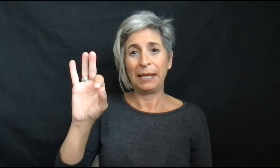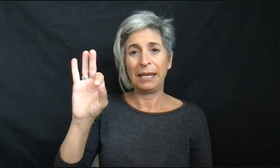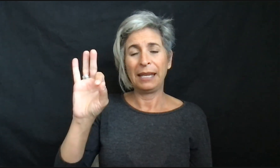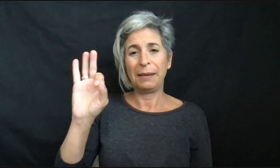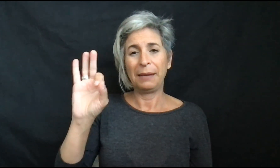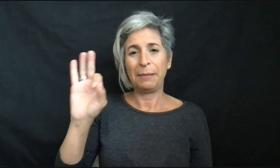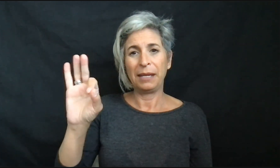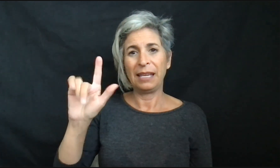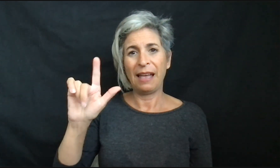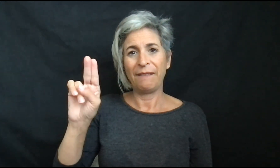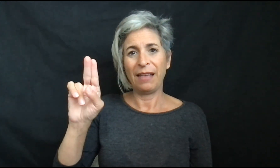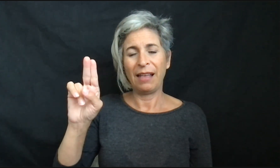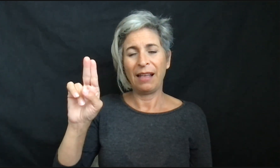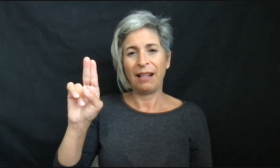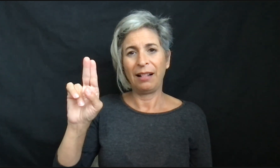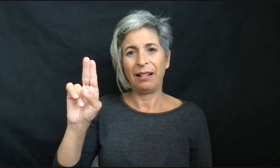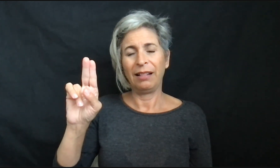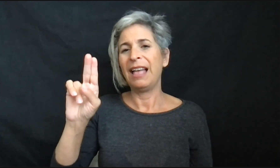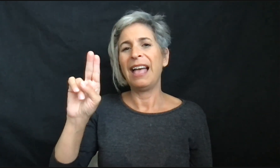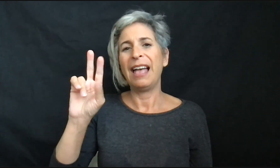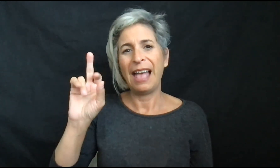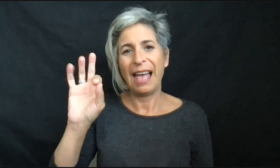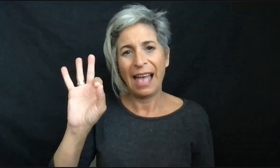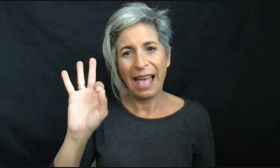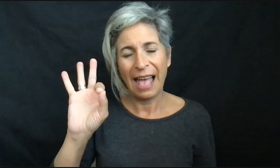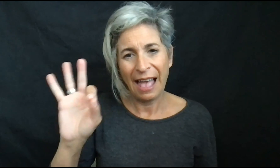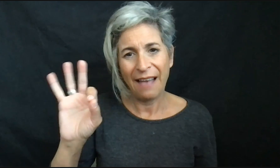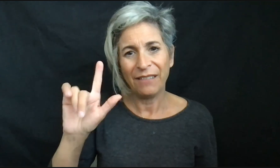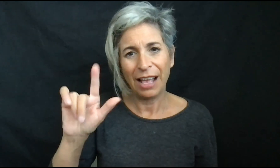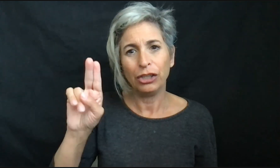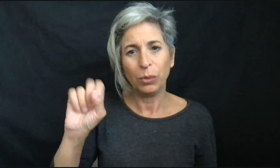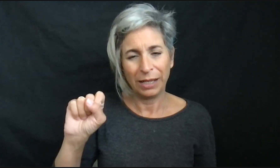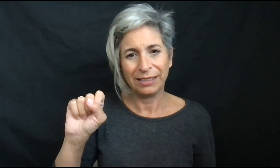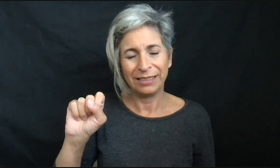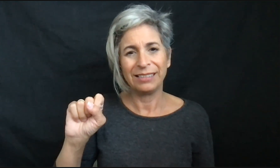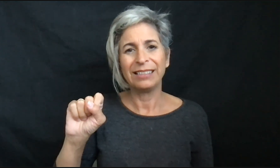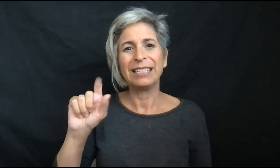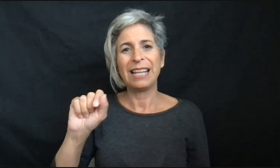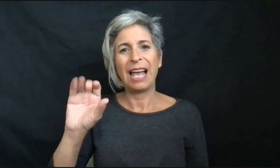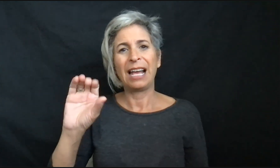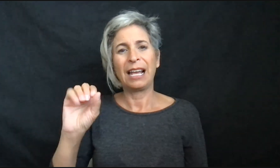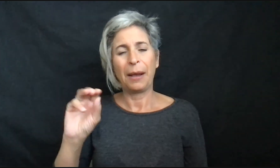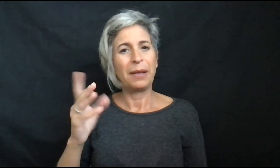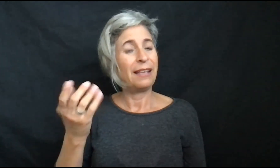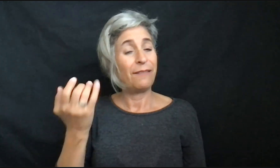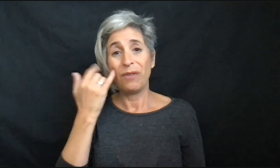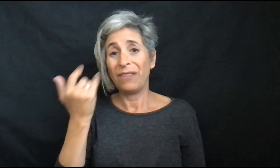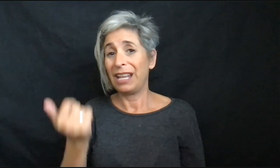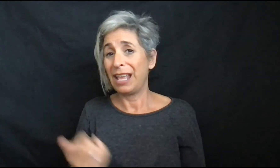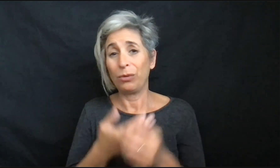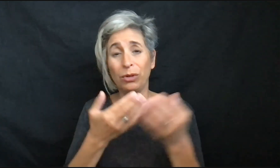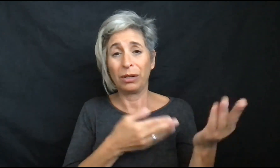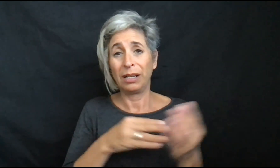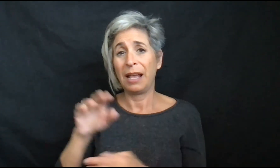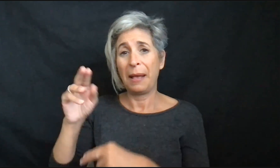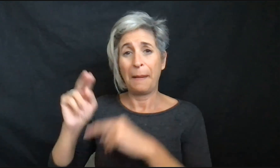buildingm@bbfl.us if you have any questions, concerns, or comments, or either any recommendations. Again, that's